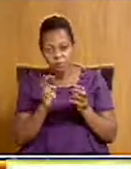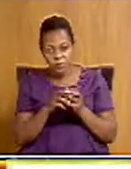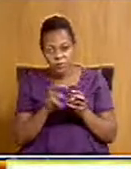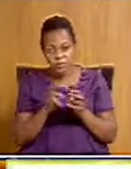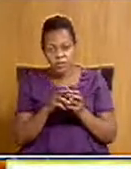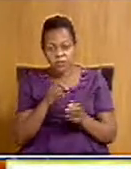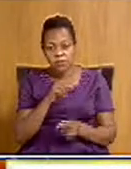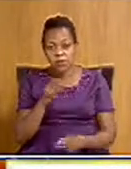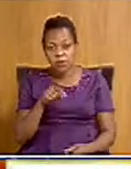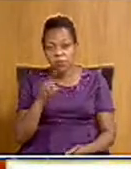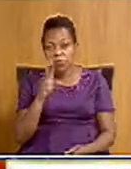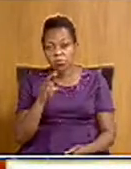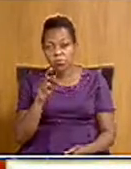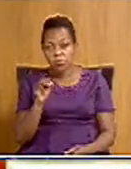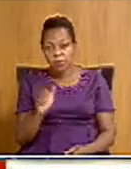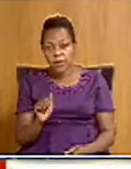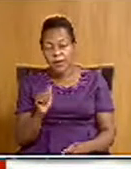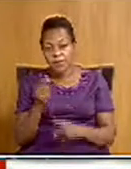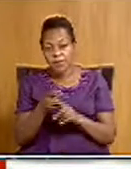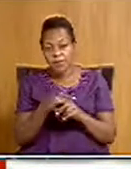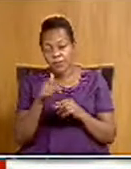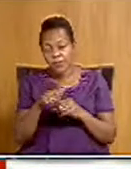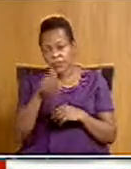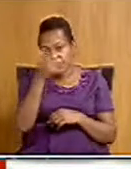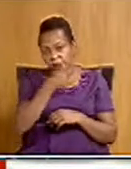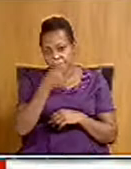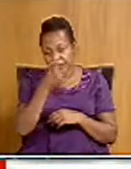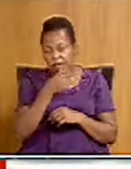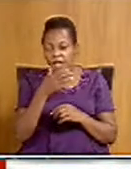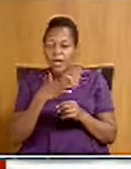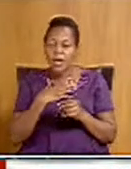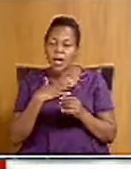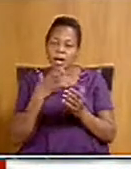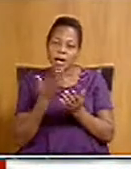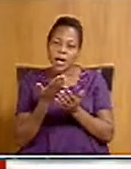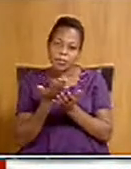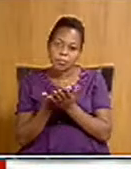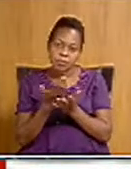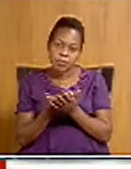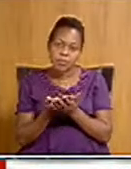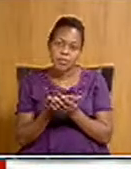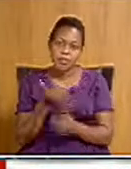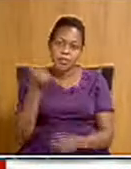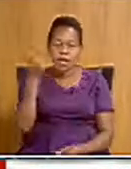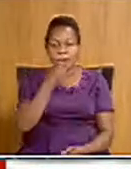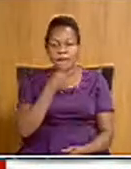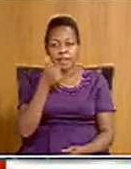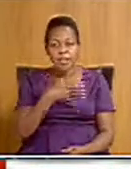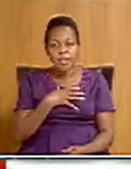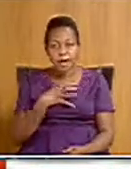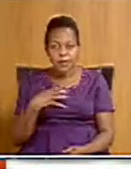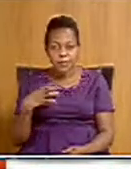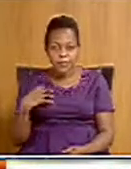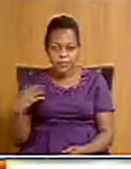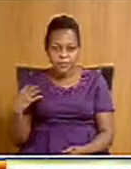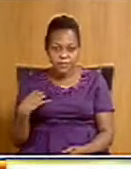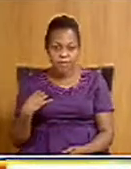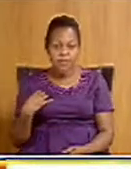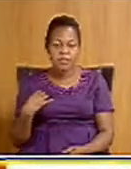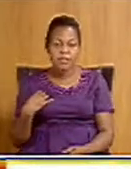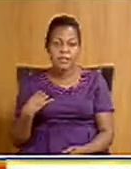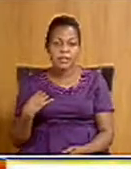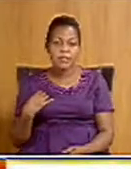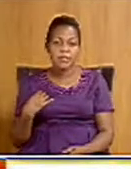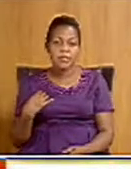Jacob Zuma of South Africa and proposed that African armies that so